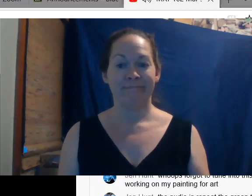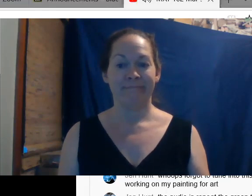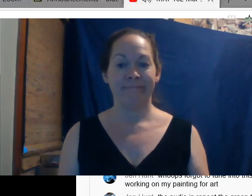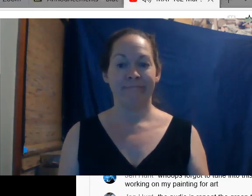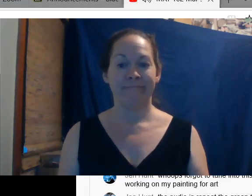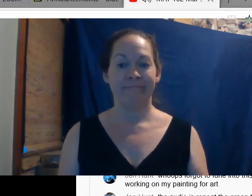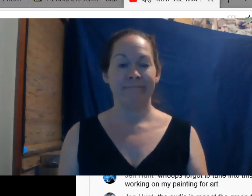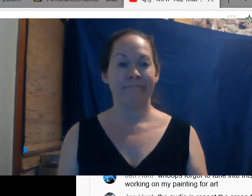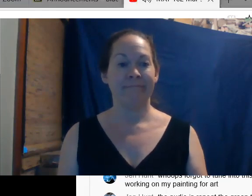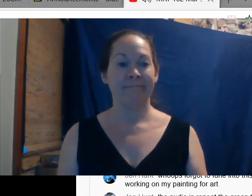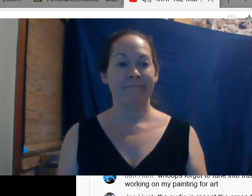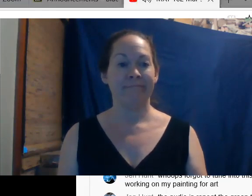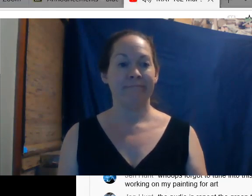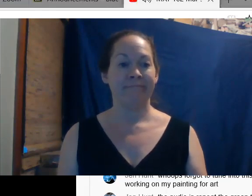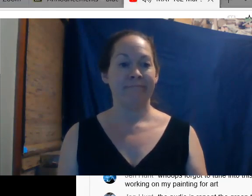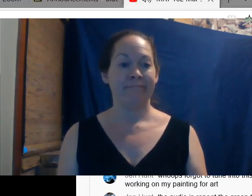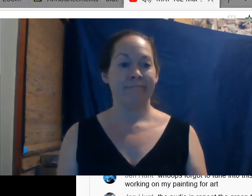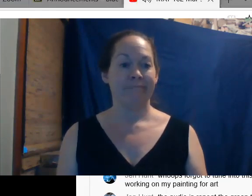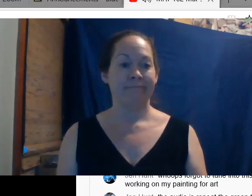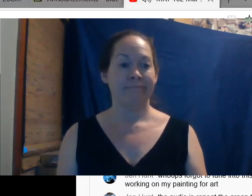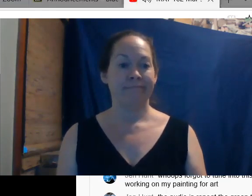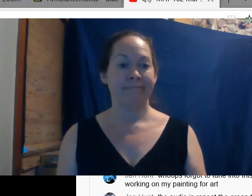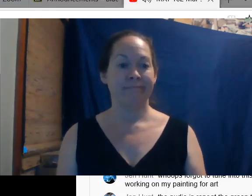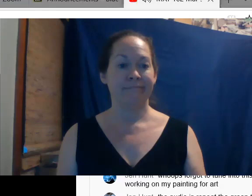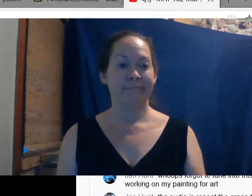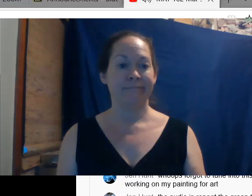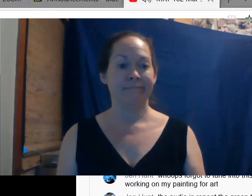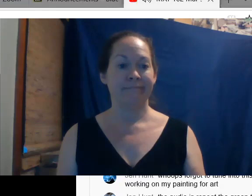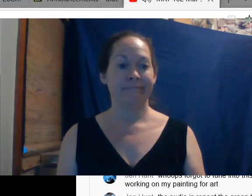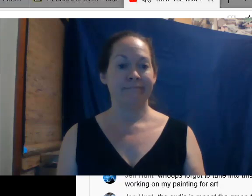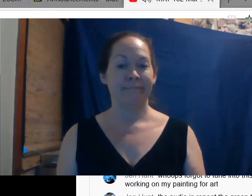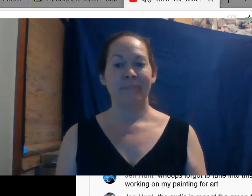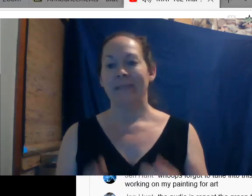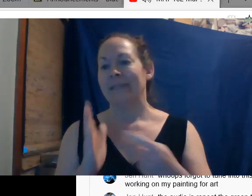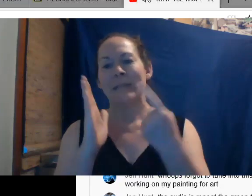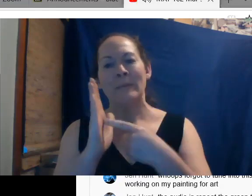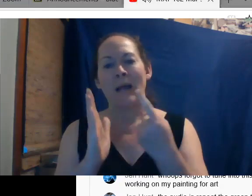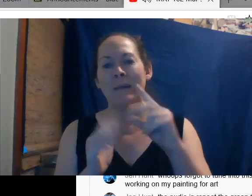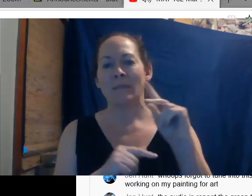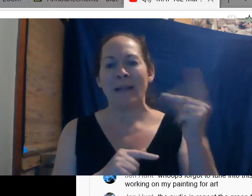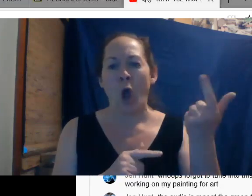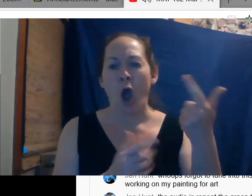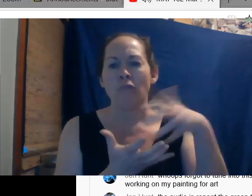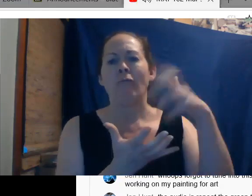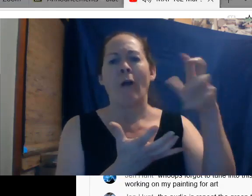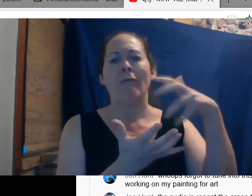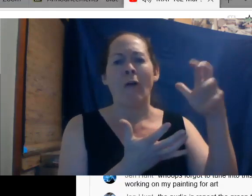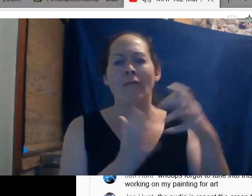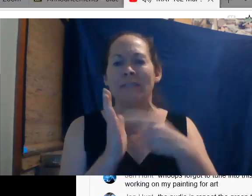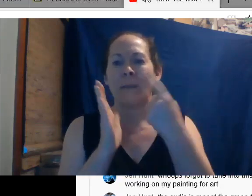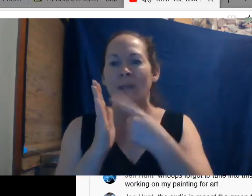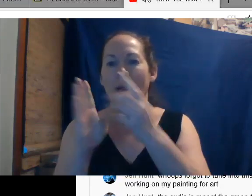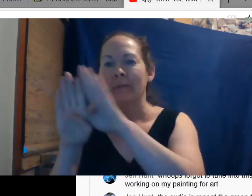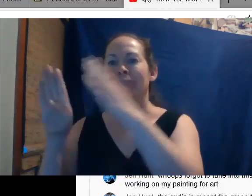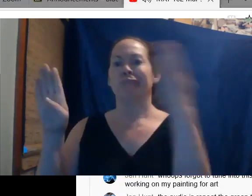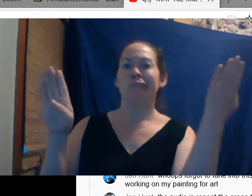Yes, there will be some background noise. Occasionally you'll hear the squeaky door that I need to oil. All right, so